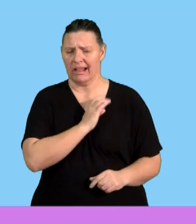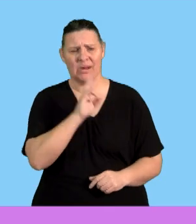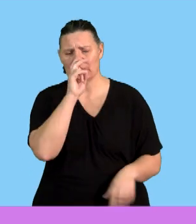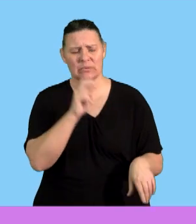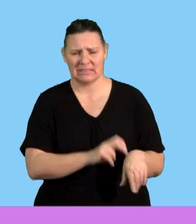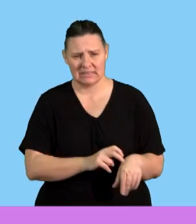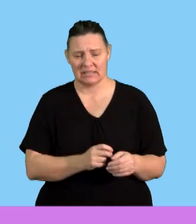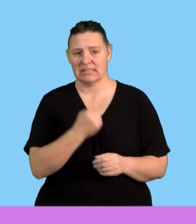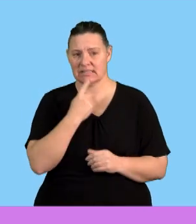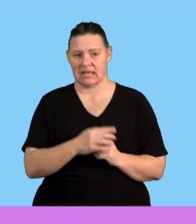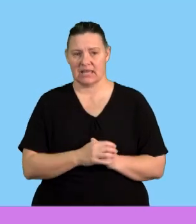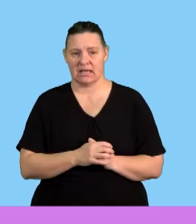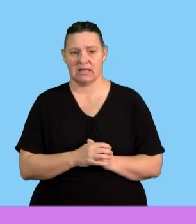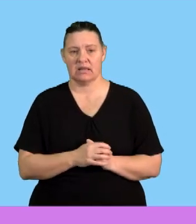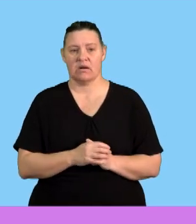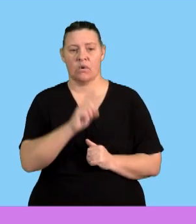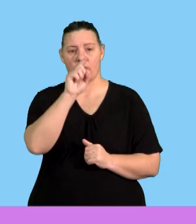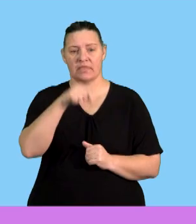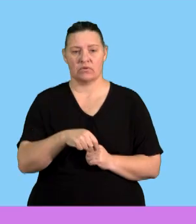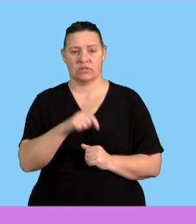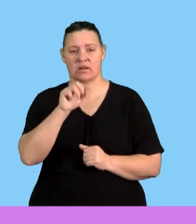scare you. Just say